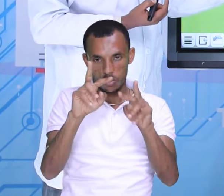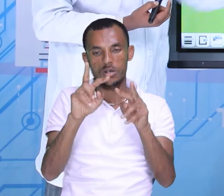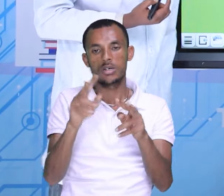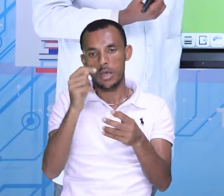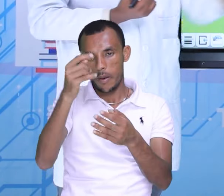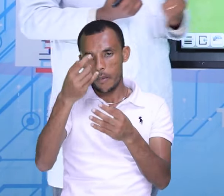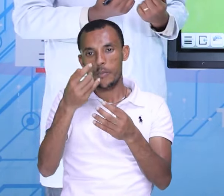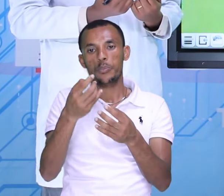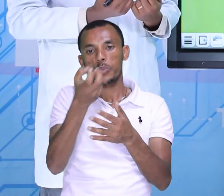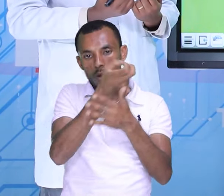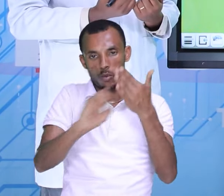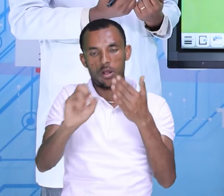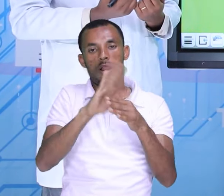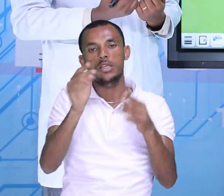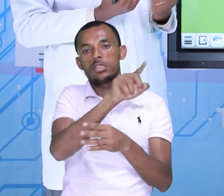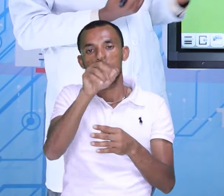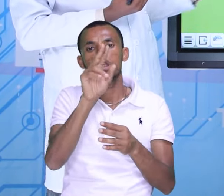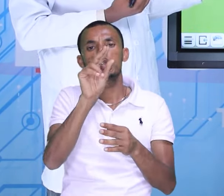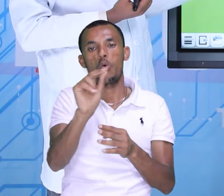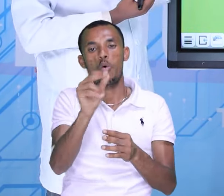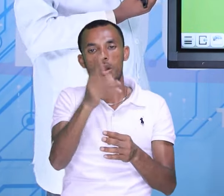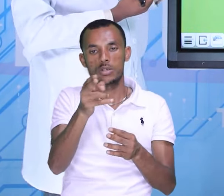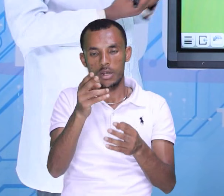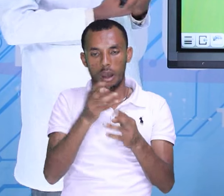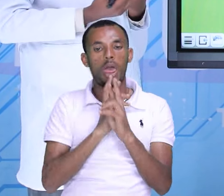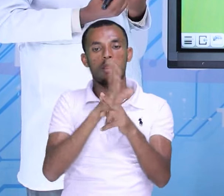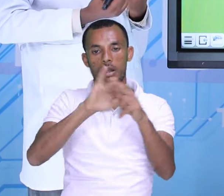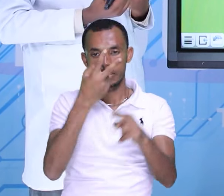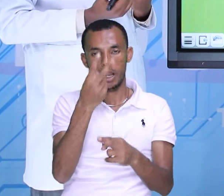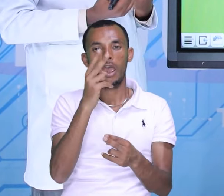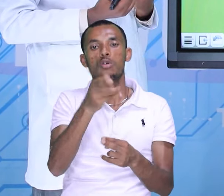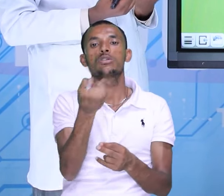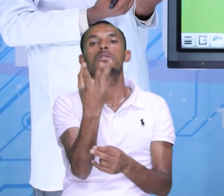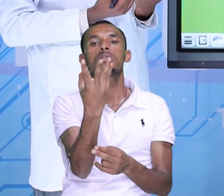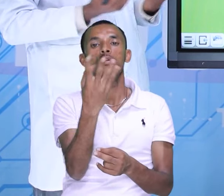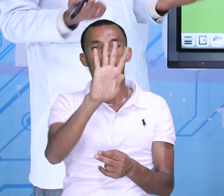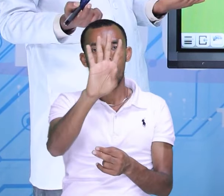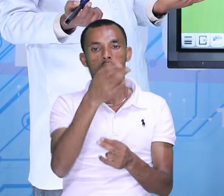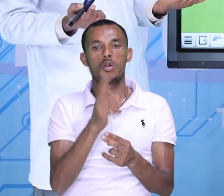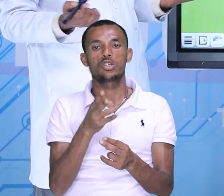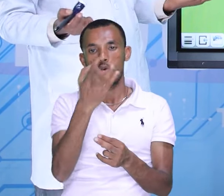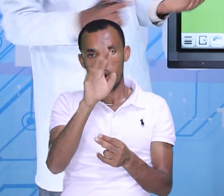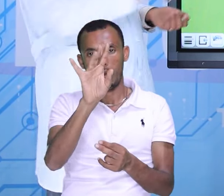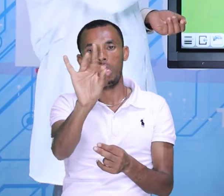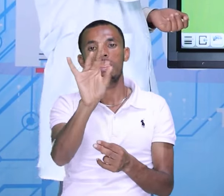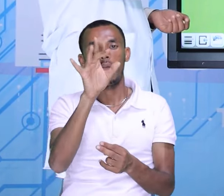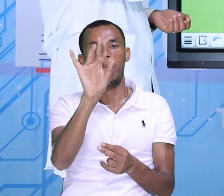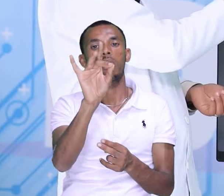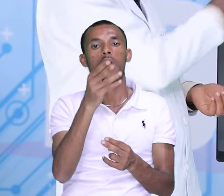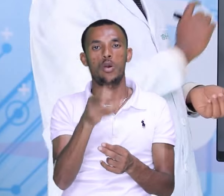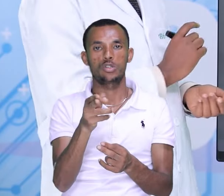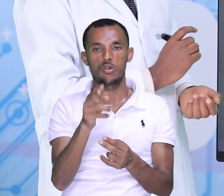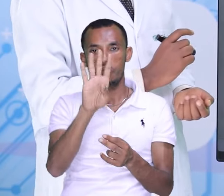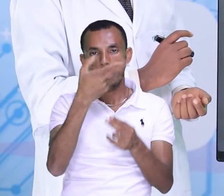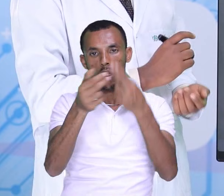product position, there is no hydrogen. In reactant position, how many hydrogen? 4 hydrogen or 8 hydrogen? 8 hydrogen, because 4